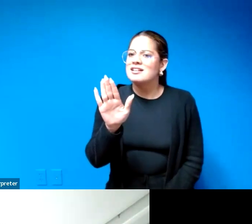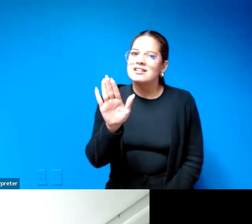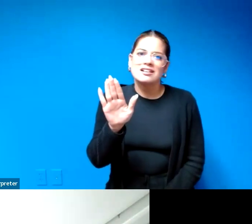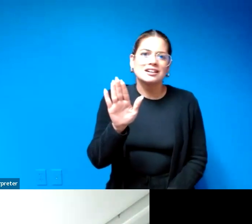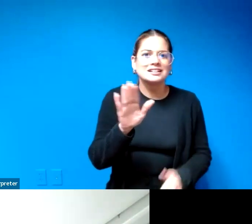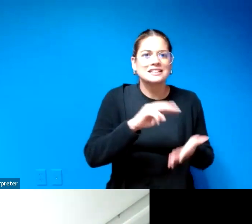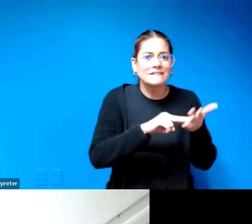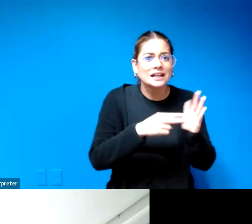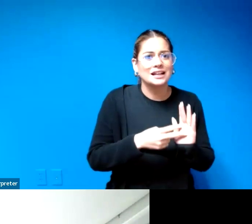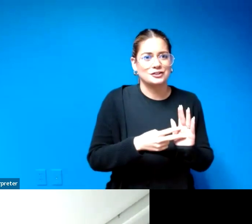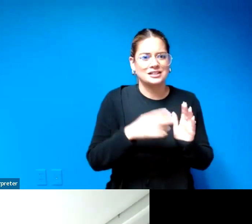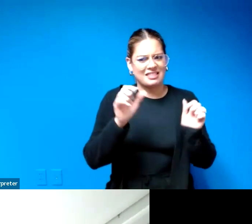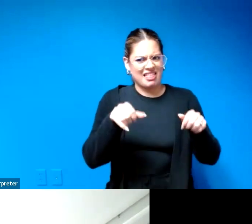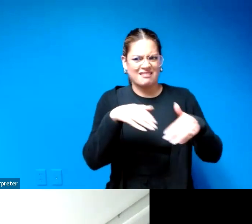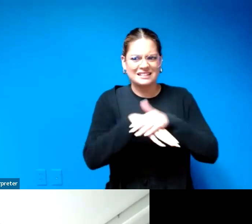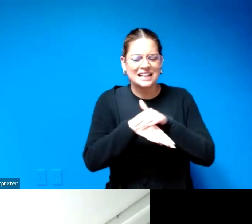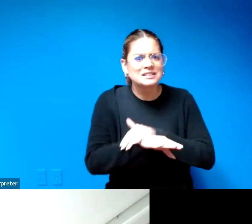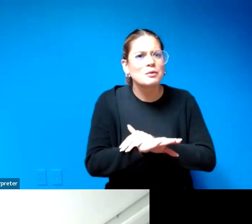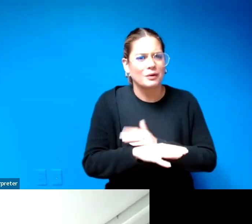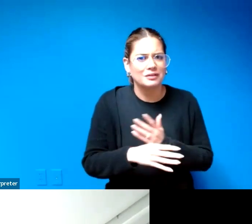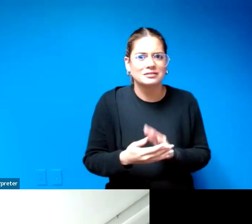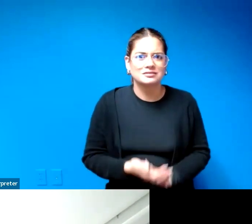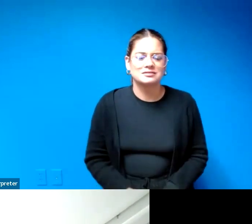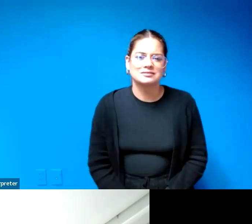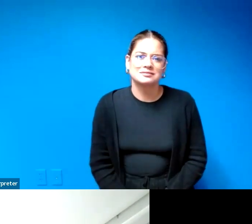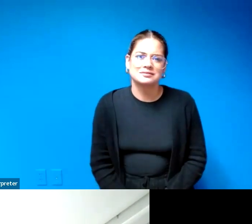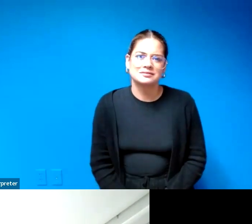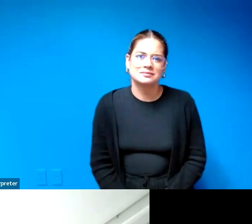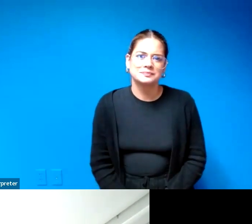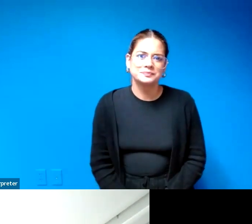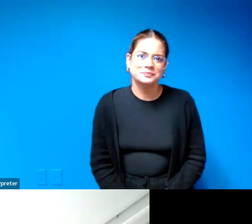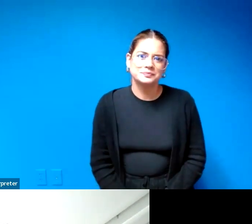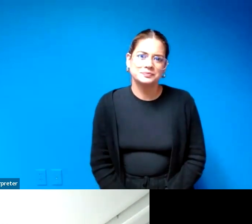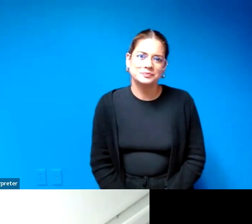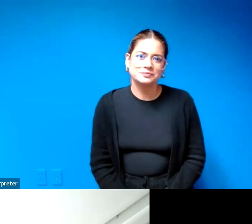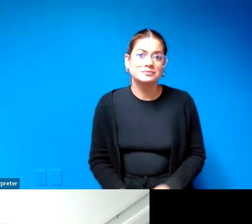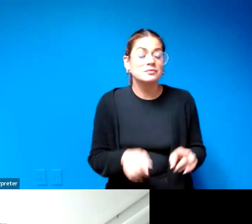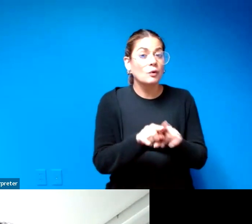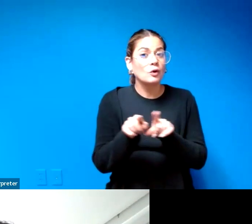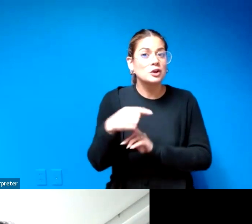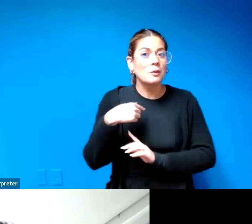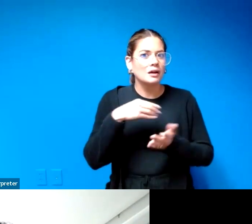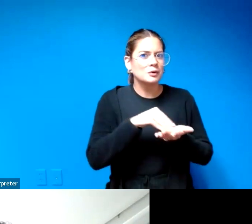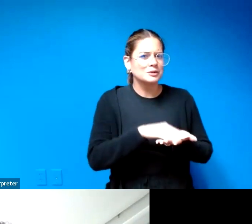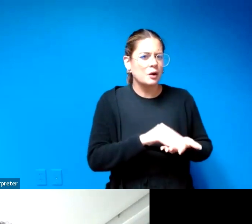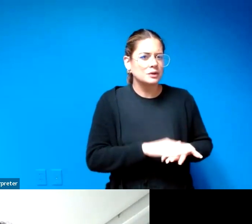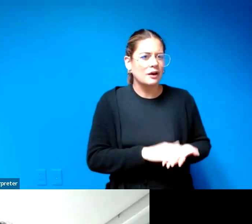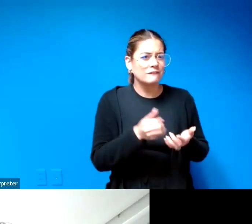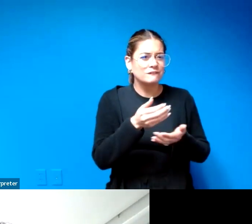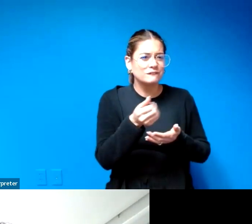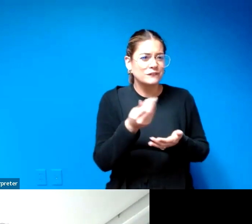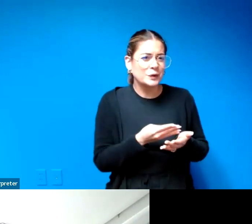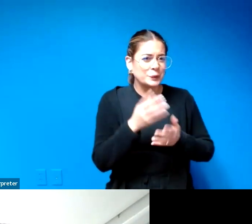definitions and made that really accessible in those definitions. I also just wrote down there were a couple of quotes that